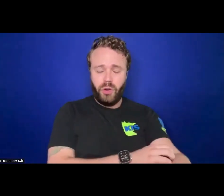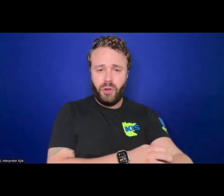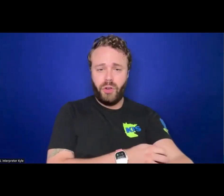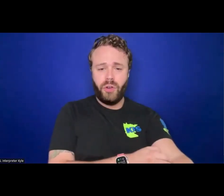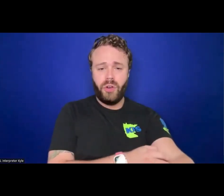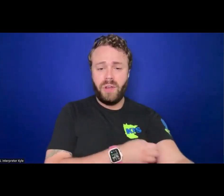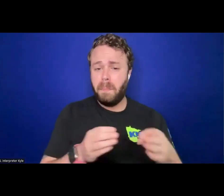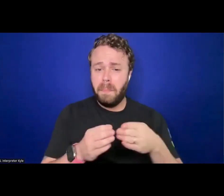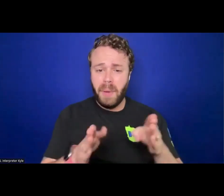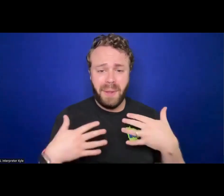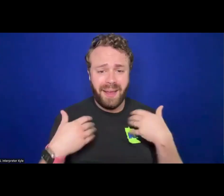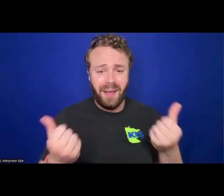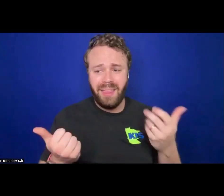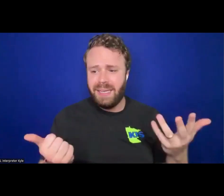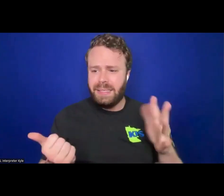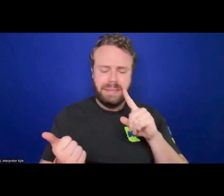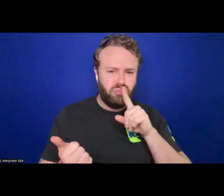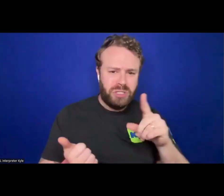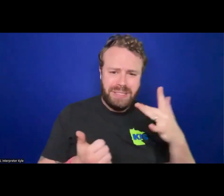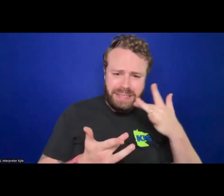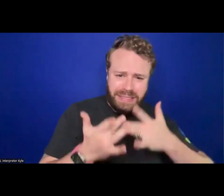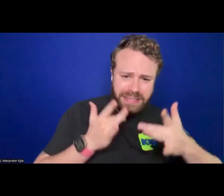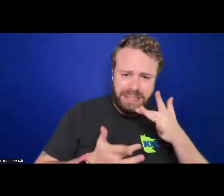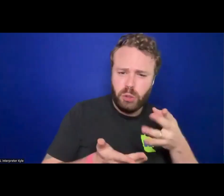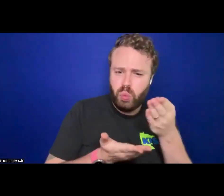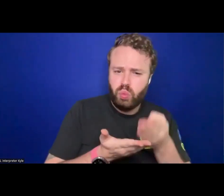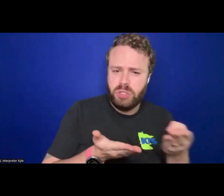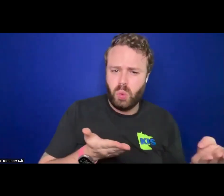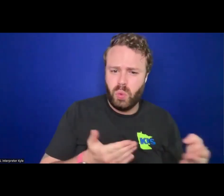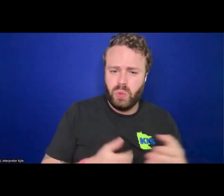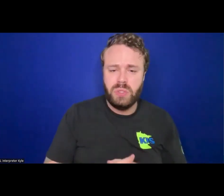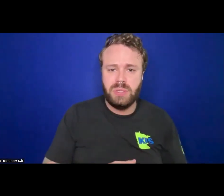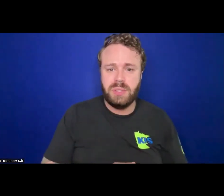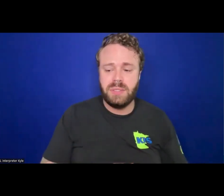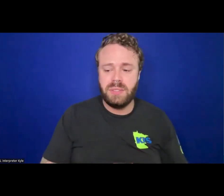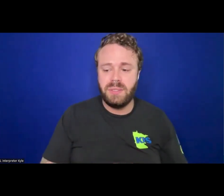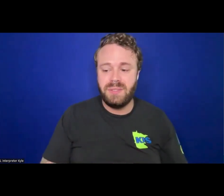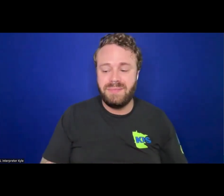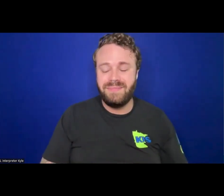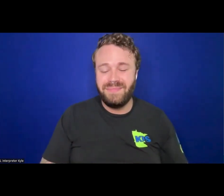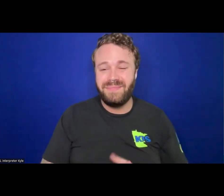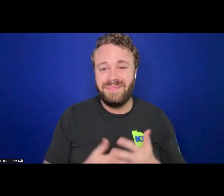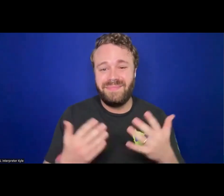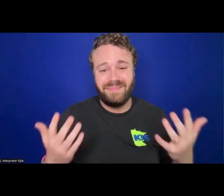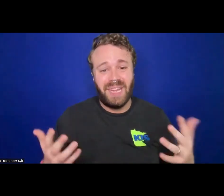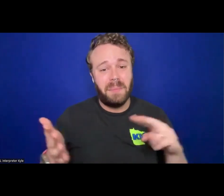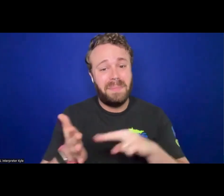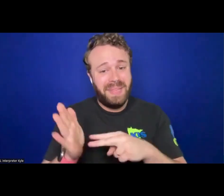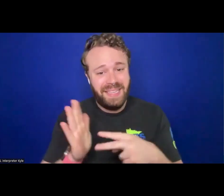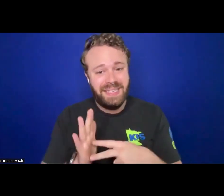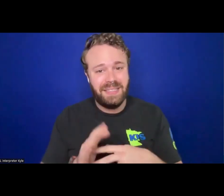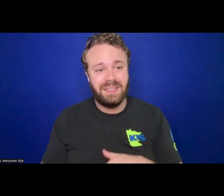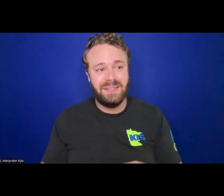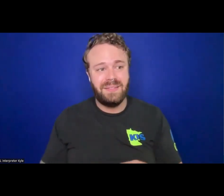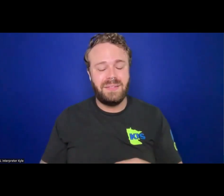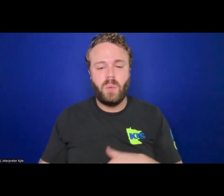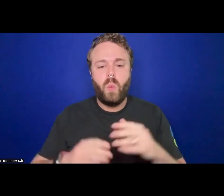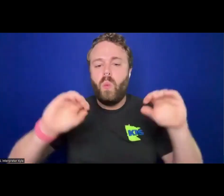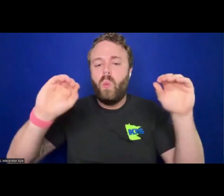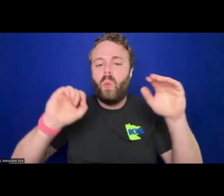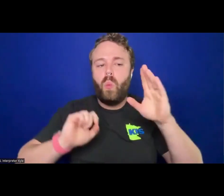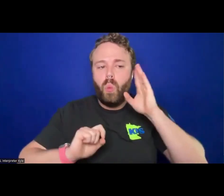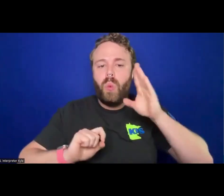health, and there's going to be a vacuum of national campaigns around